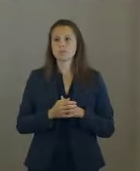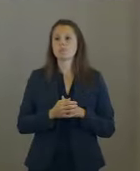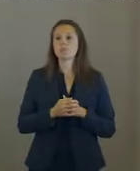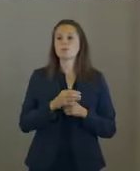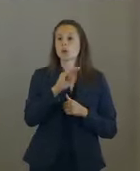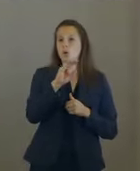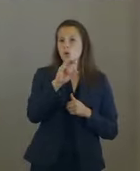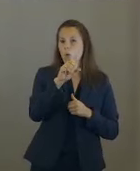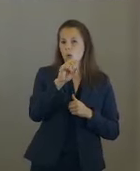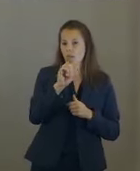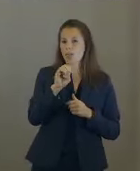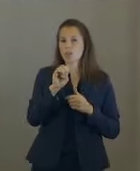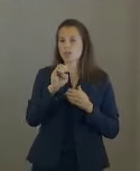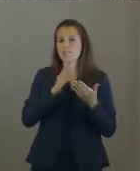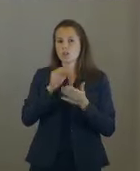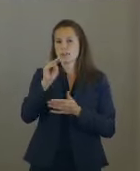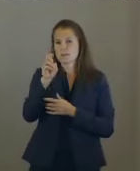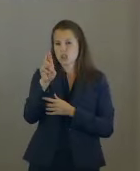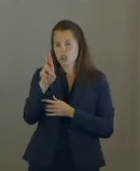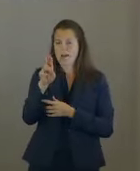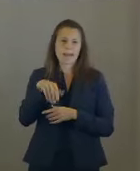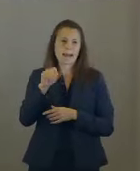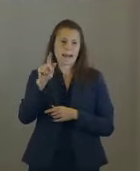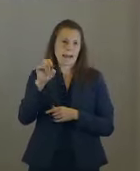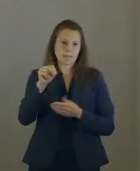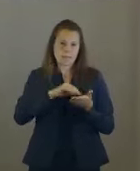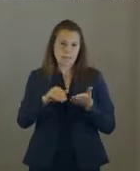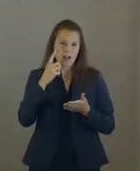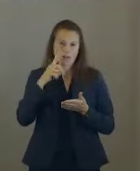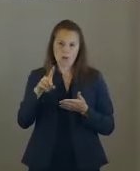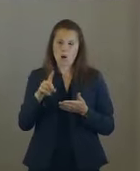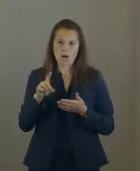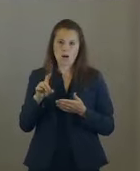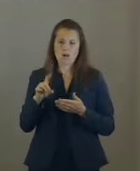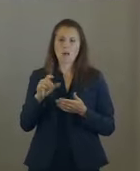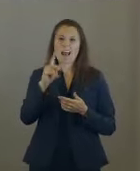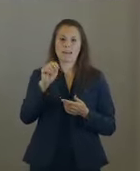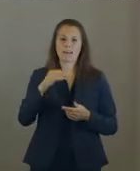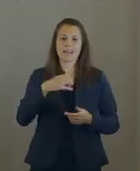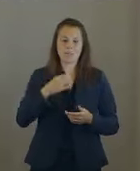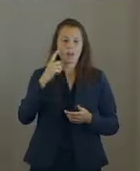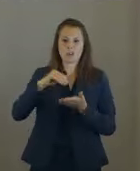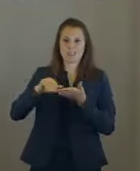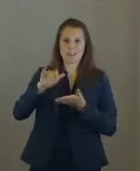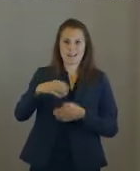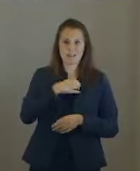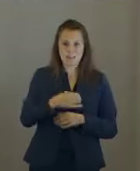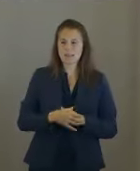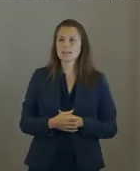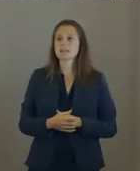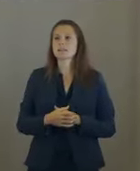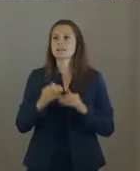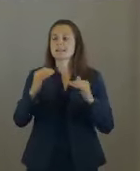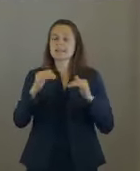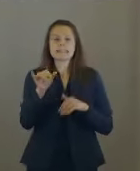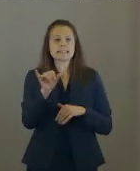Nicole versus MDCR is simply an administrative appeal of a dismissal of this individual's complaint. So